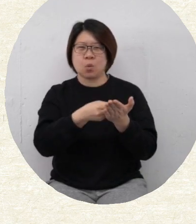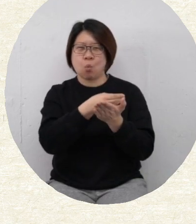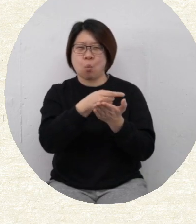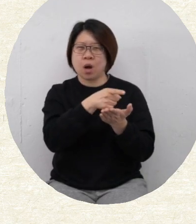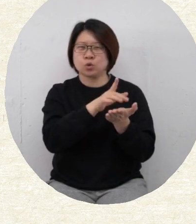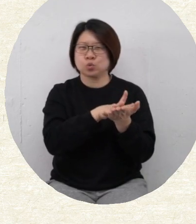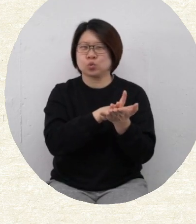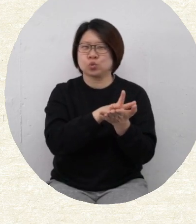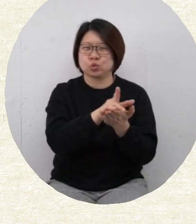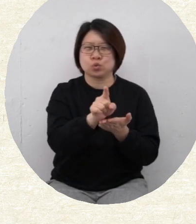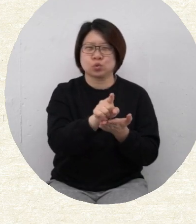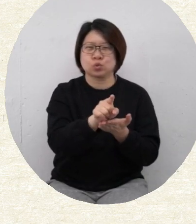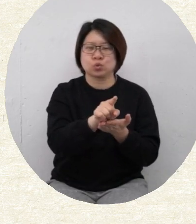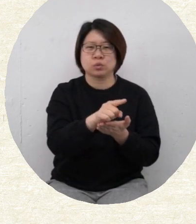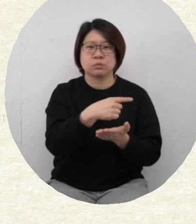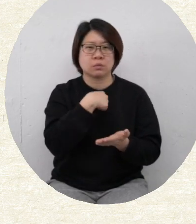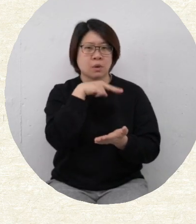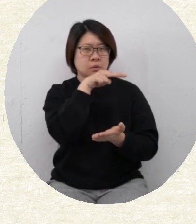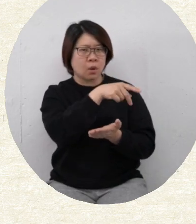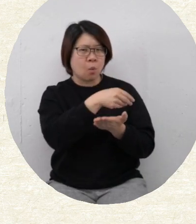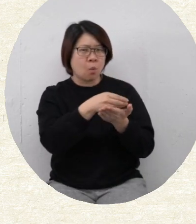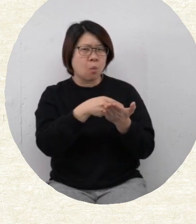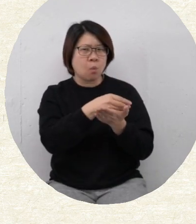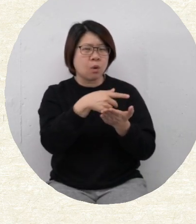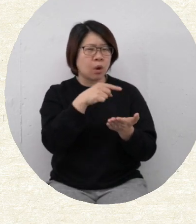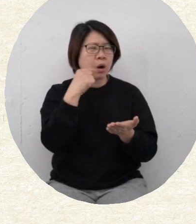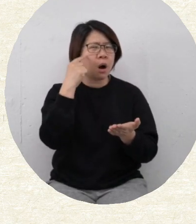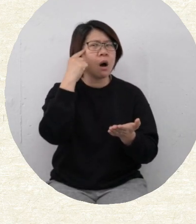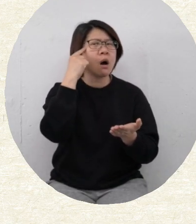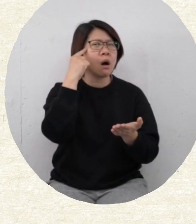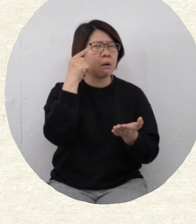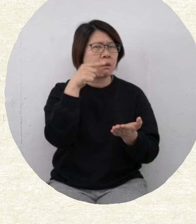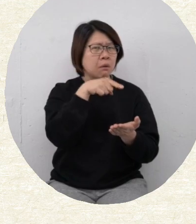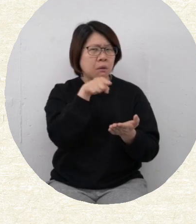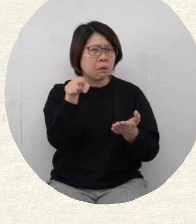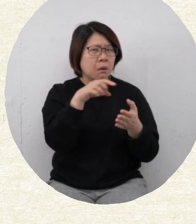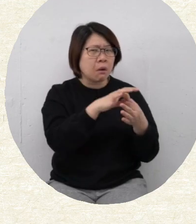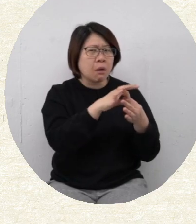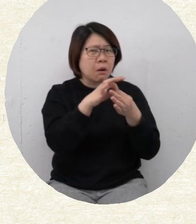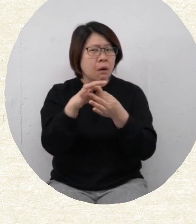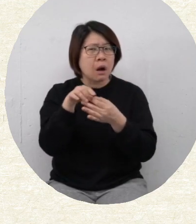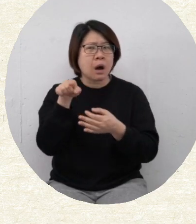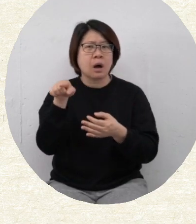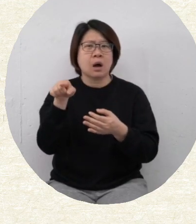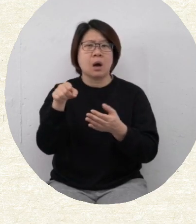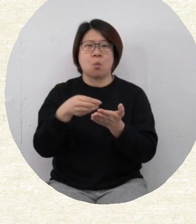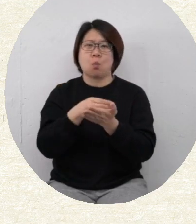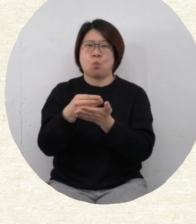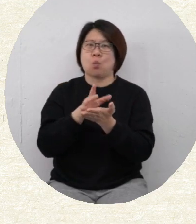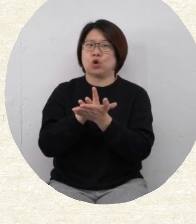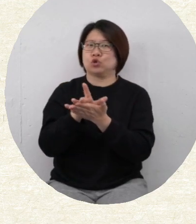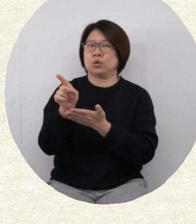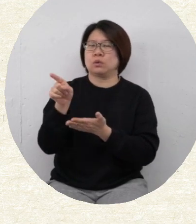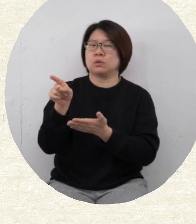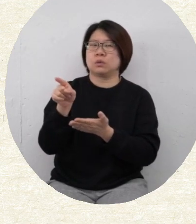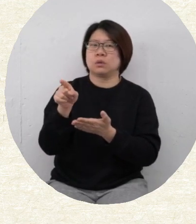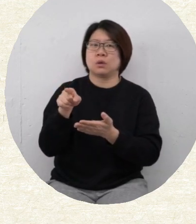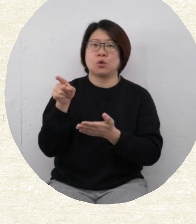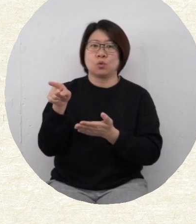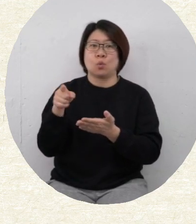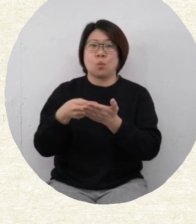the layers and how I ink up the layers in mokuhanga printing. Yeah.